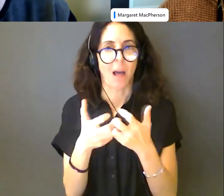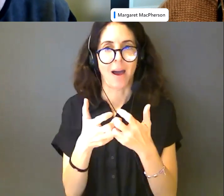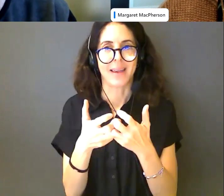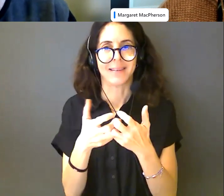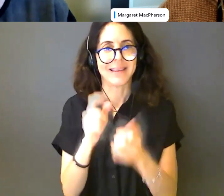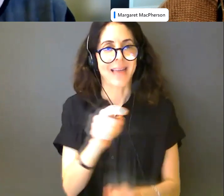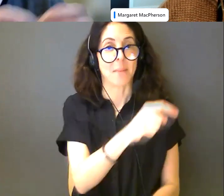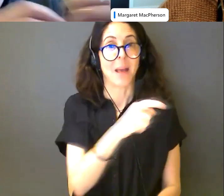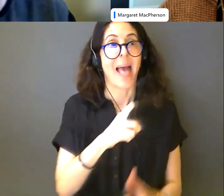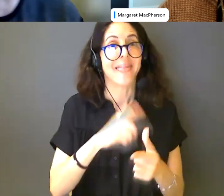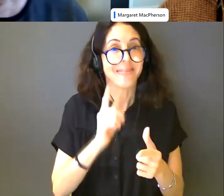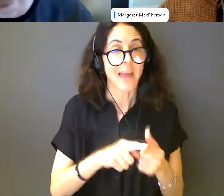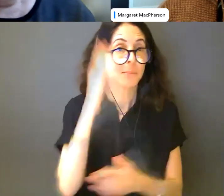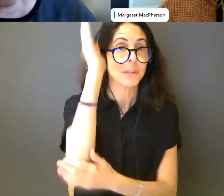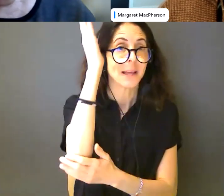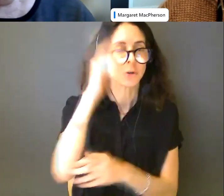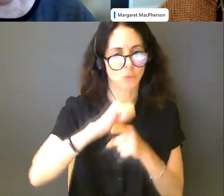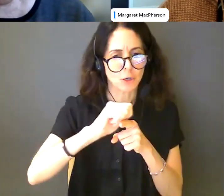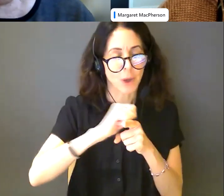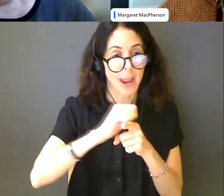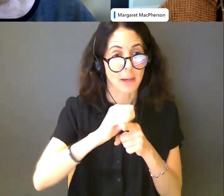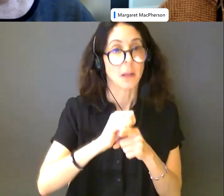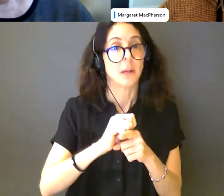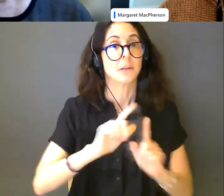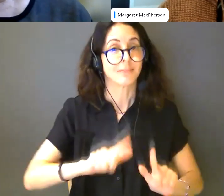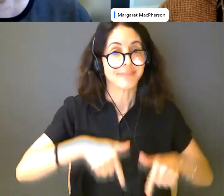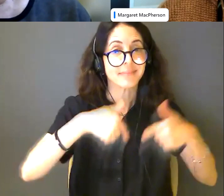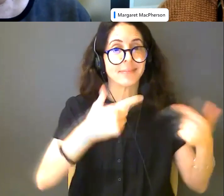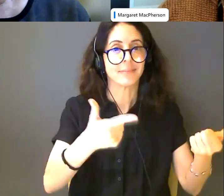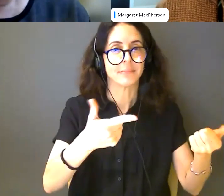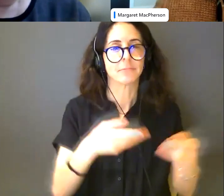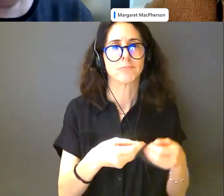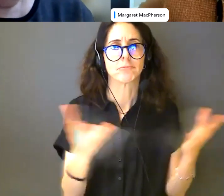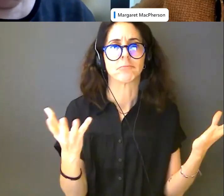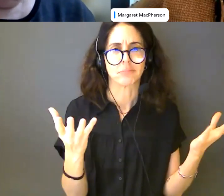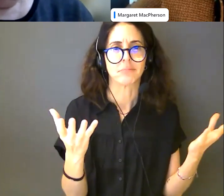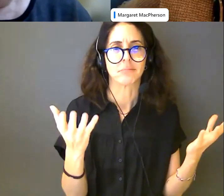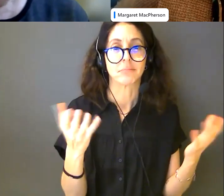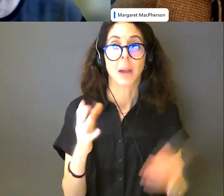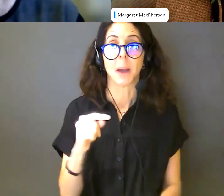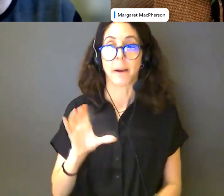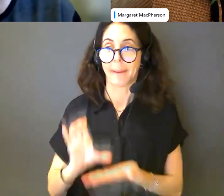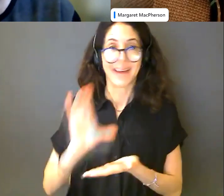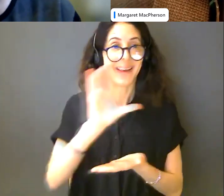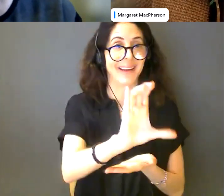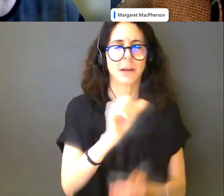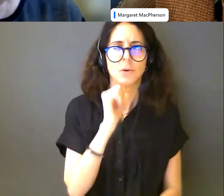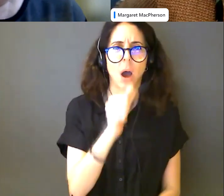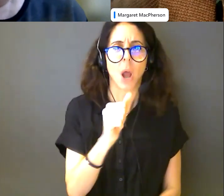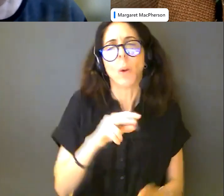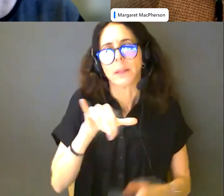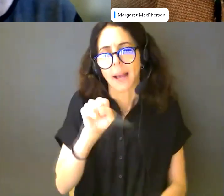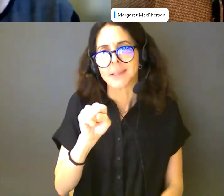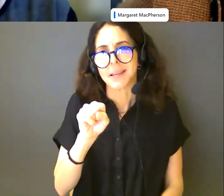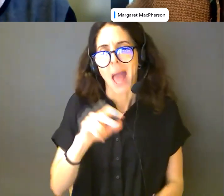their presenters so that they can deliver that material in-house. But we don't just give it to them. We do just give